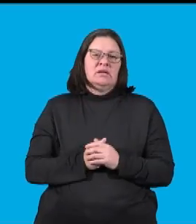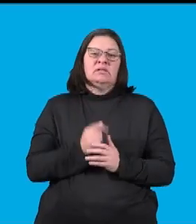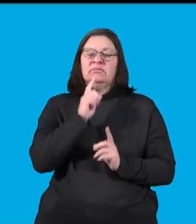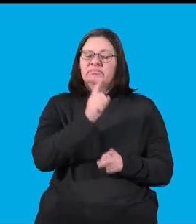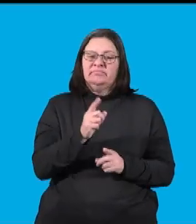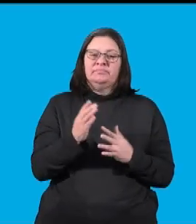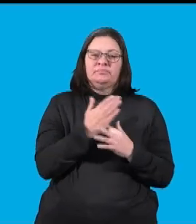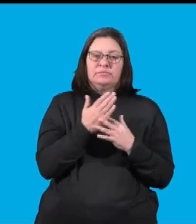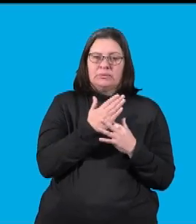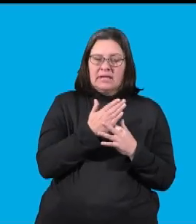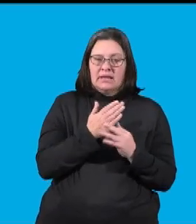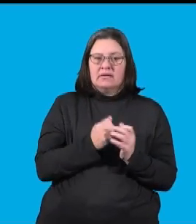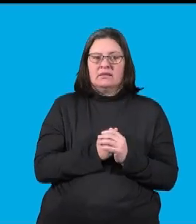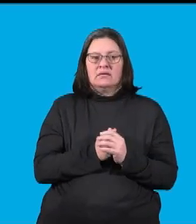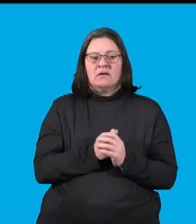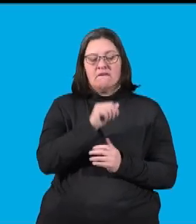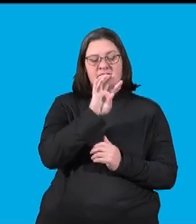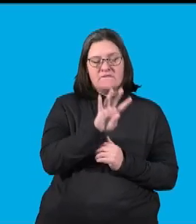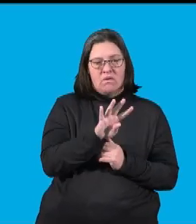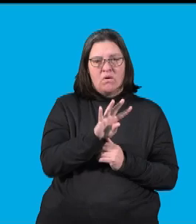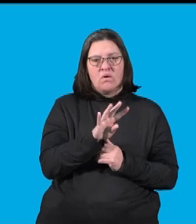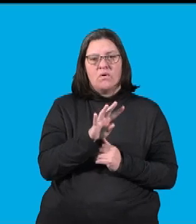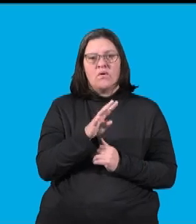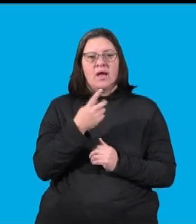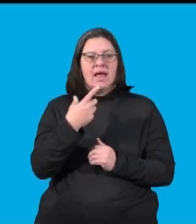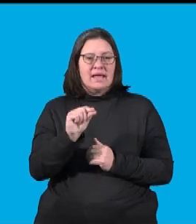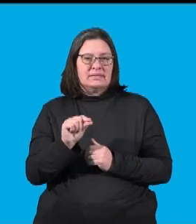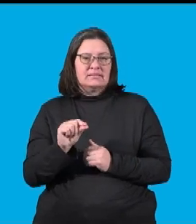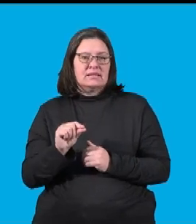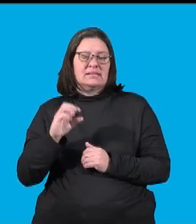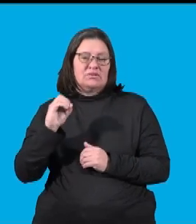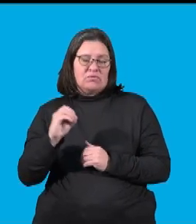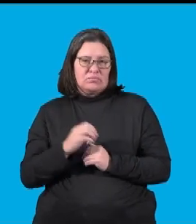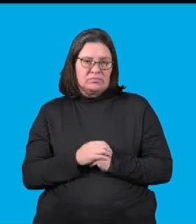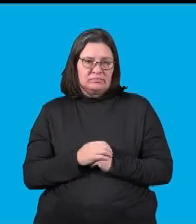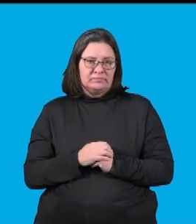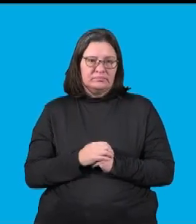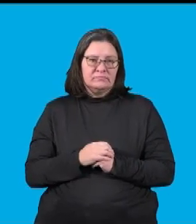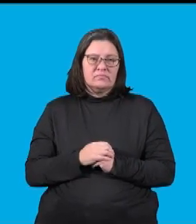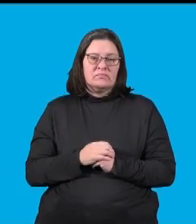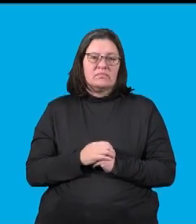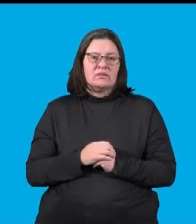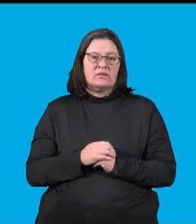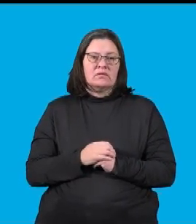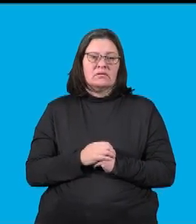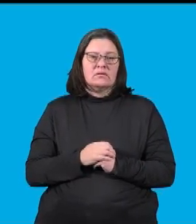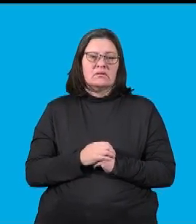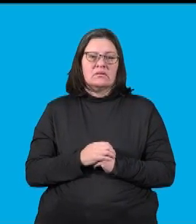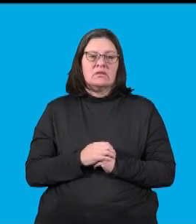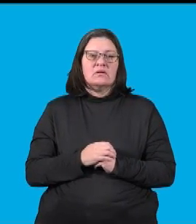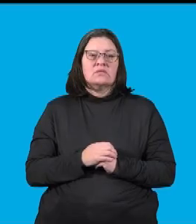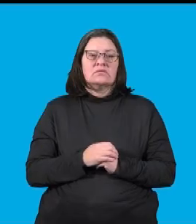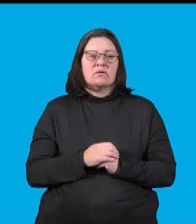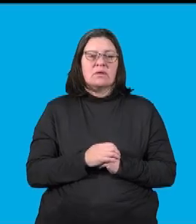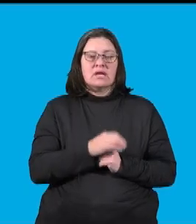first part, our answer is between 4 and 0. And if you look at the last